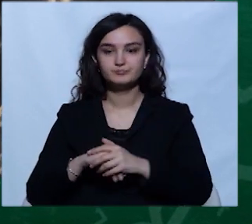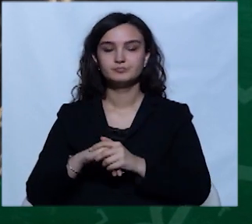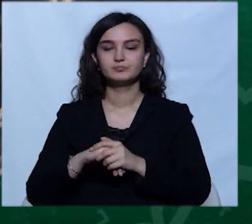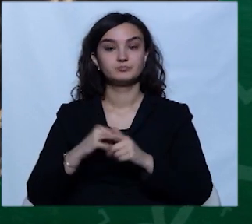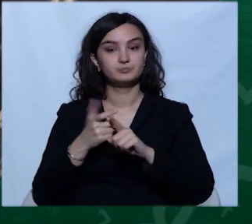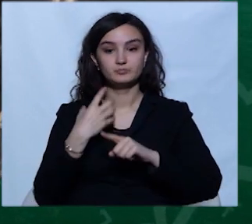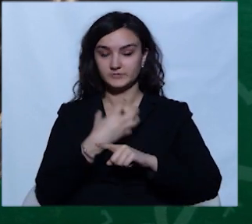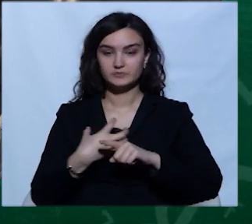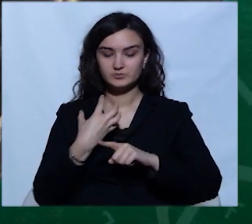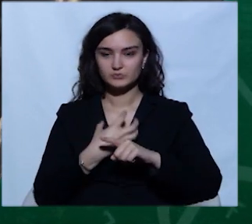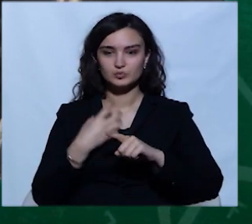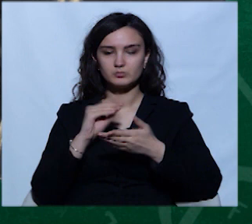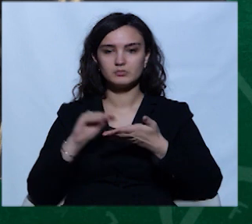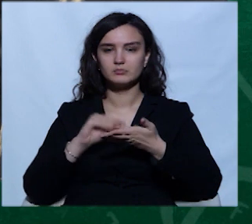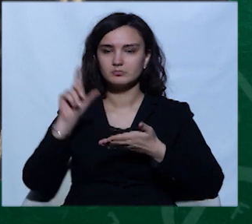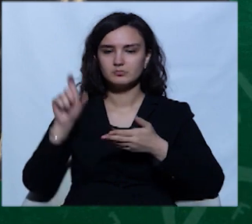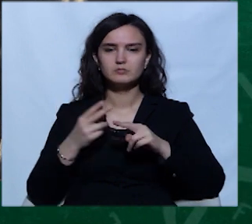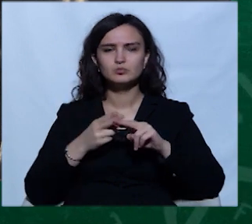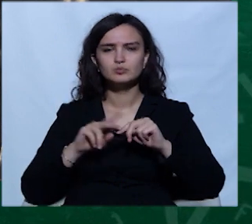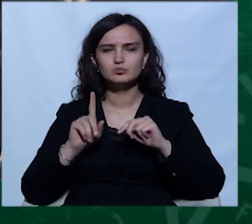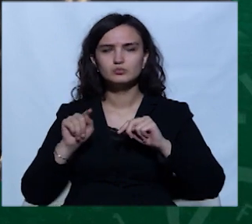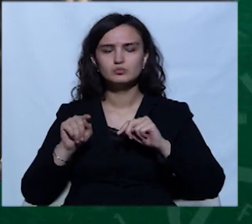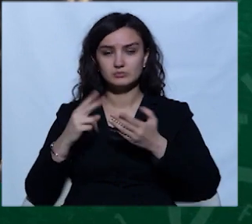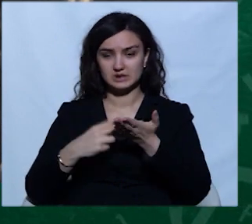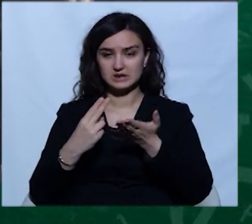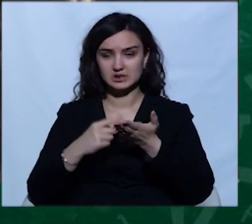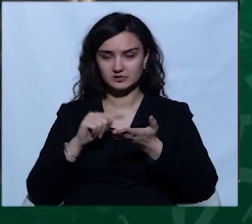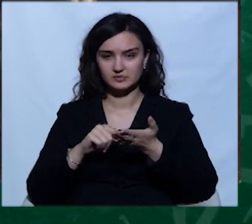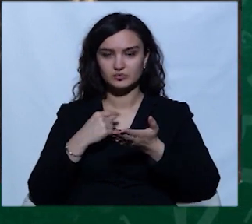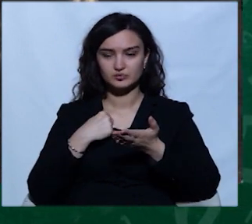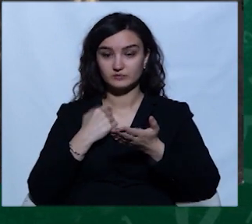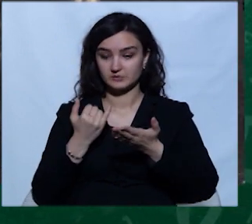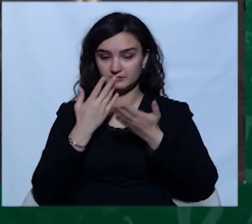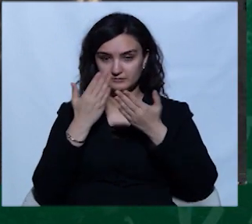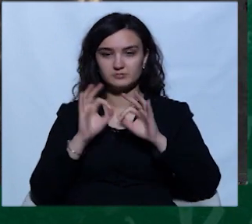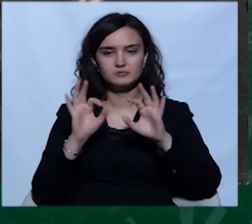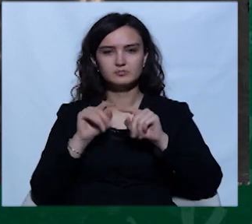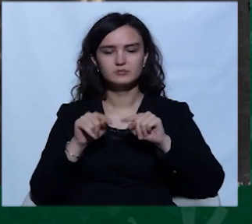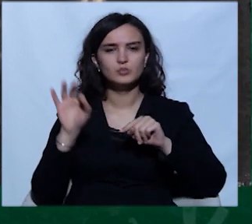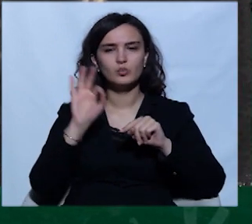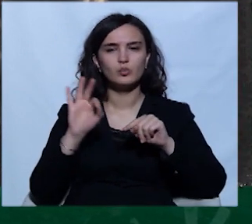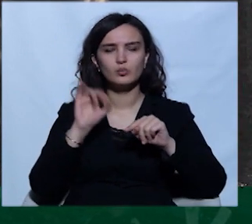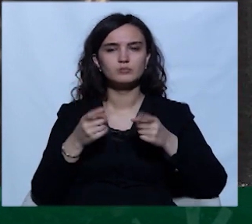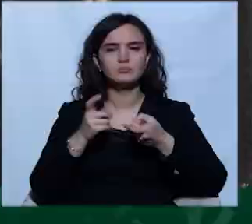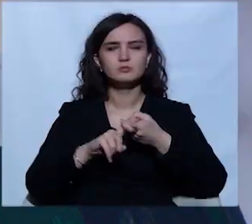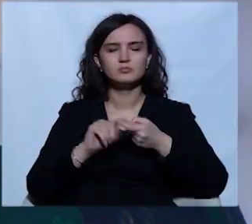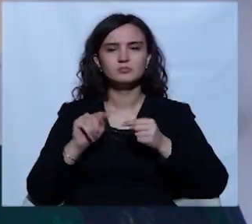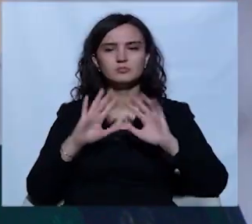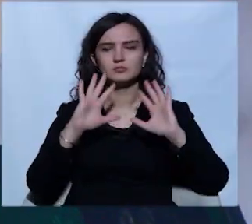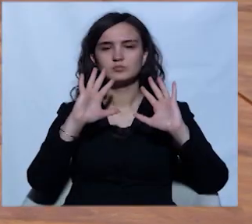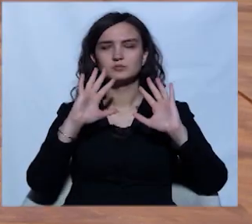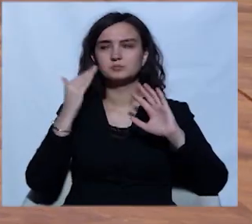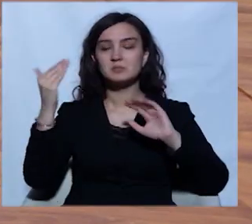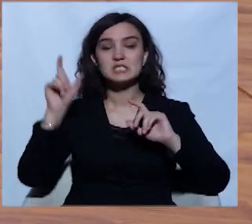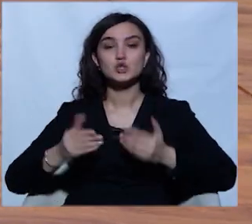very important to talk about the author because the book that we would look at is often based on events in the author's